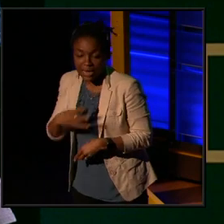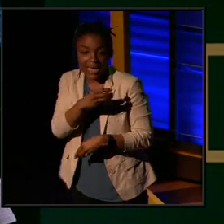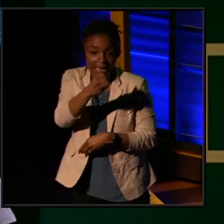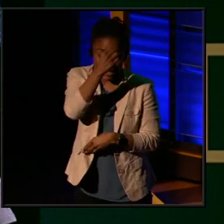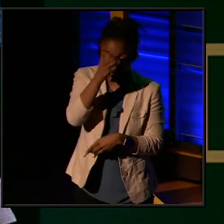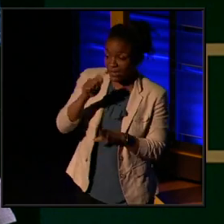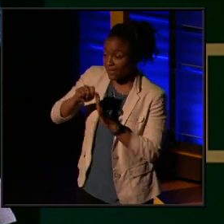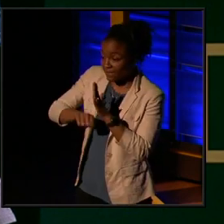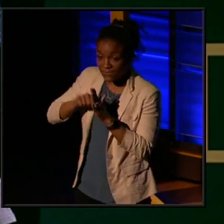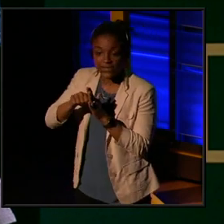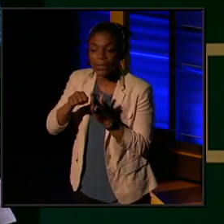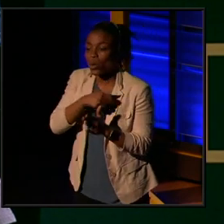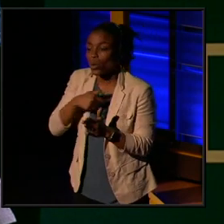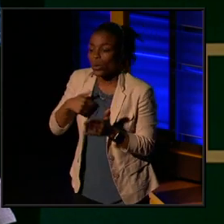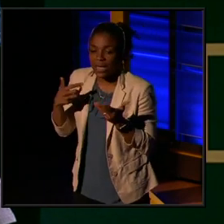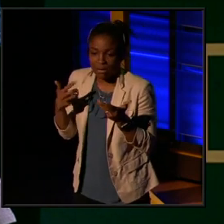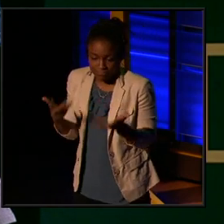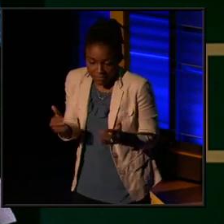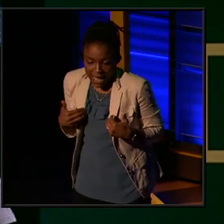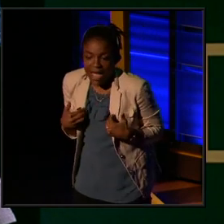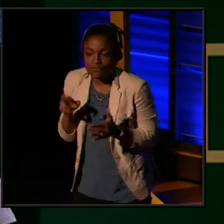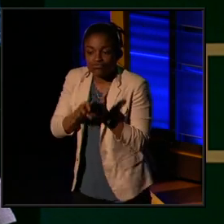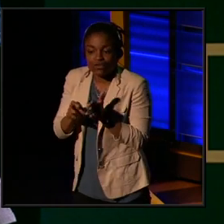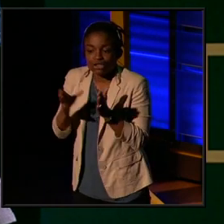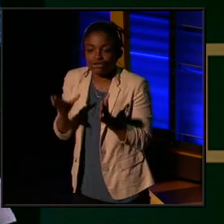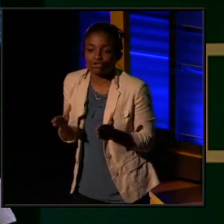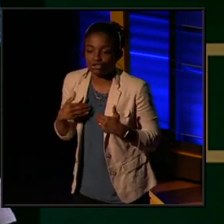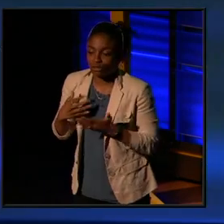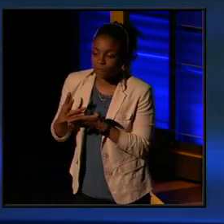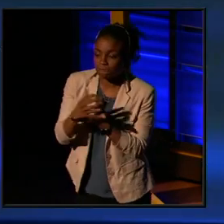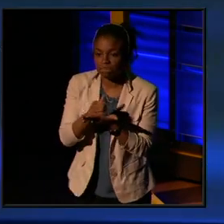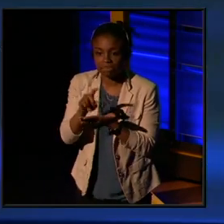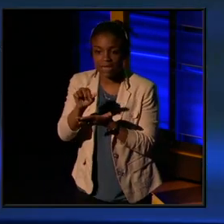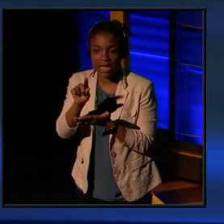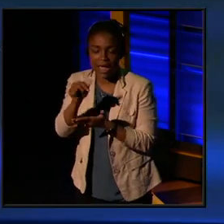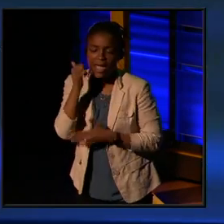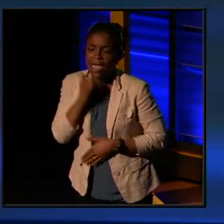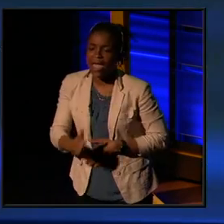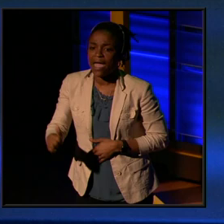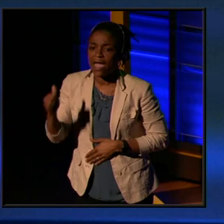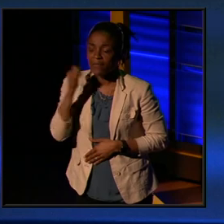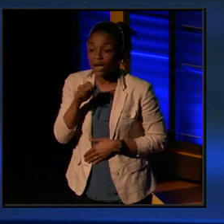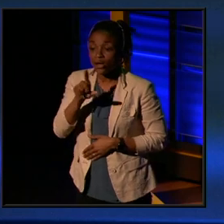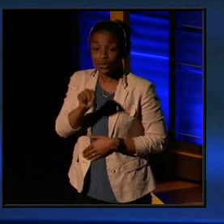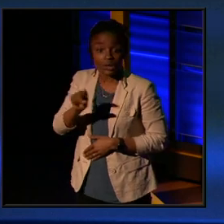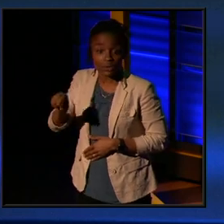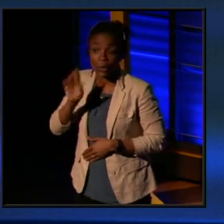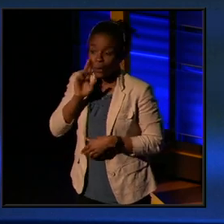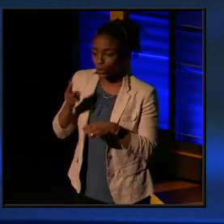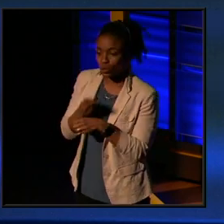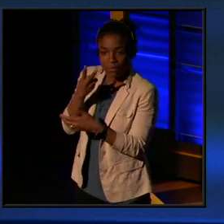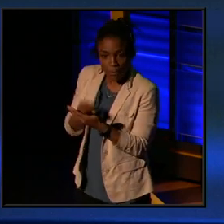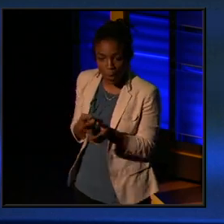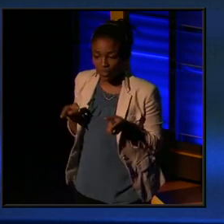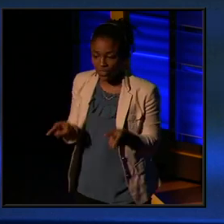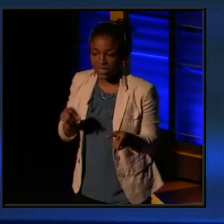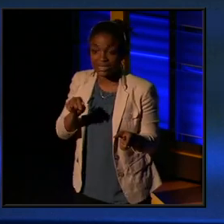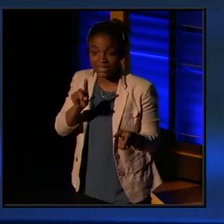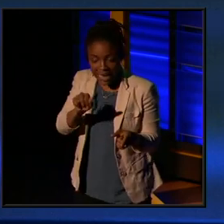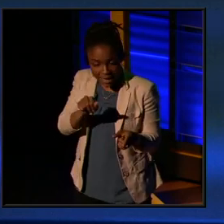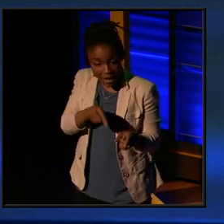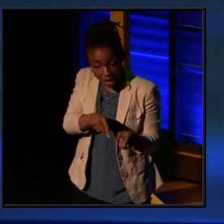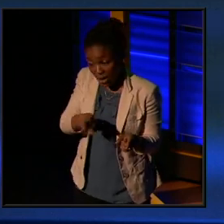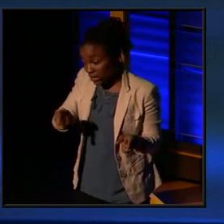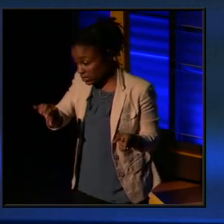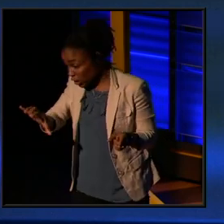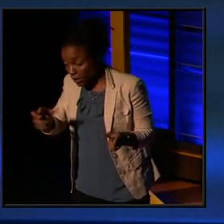of researchers collecting data every single day. And 2020 is the year where we're going to use both the data and the documentary to